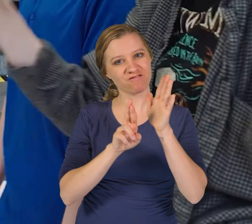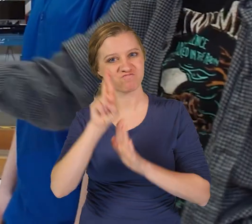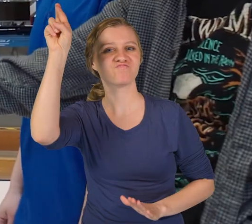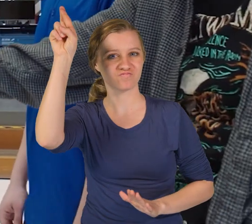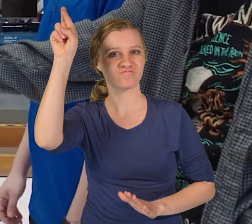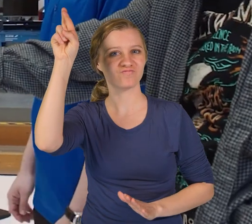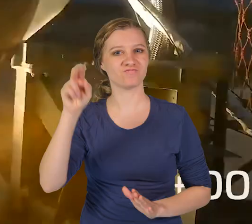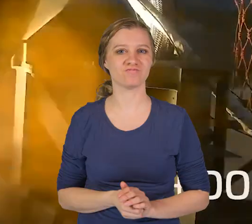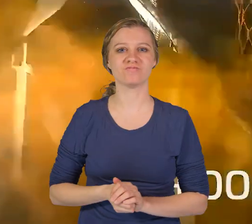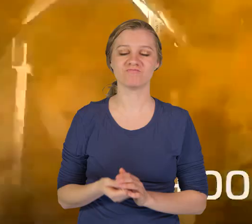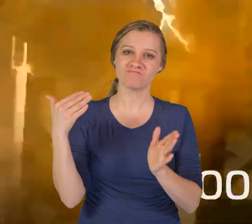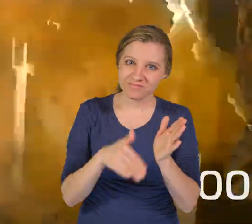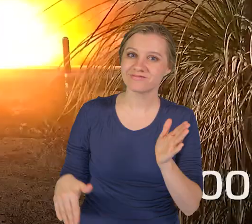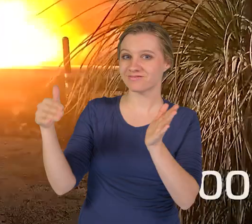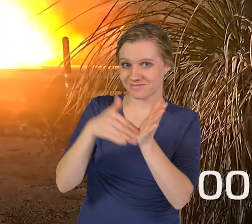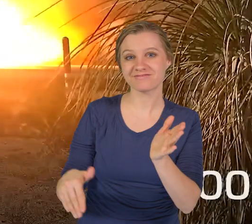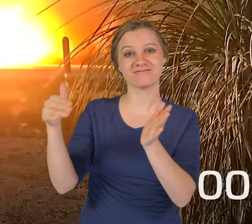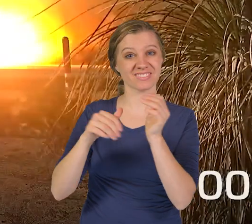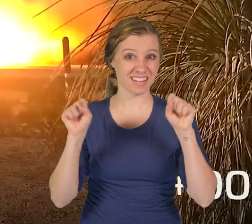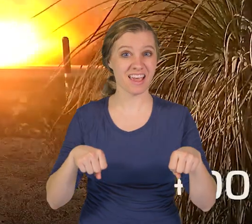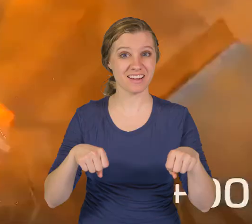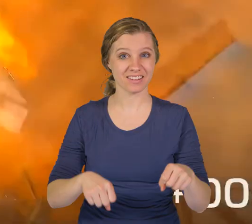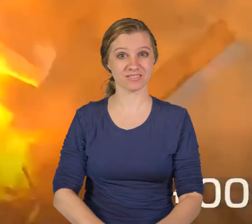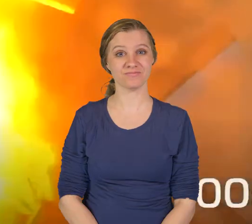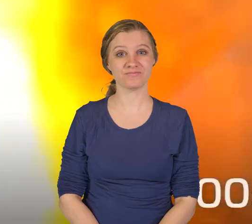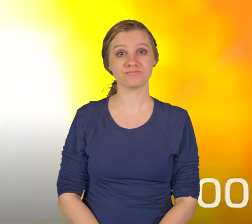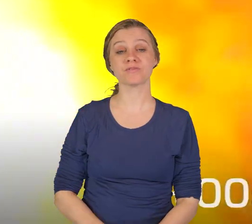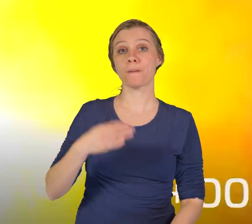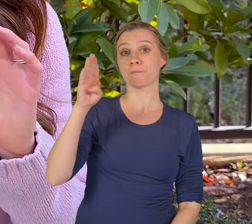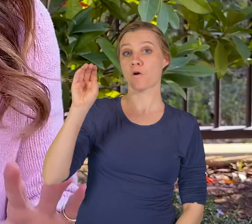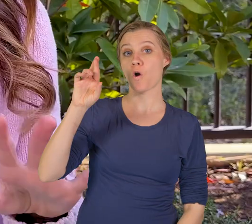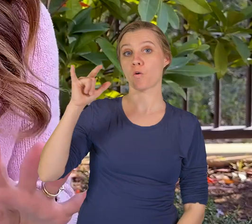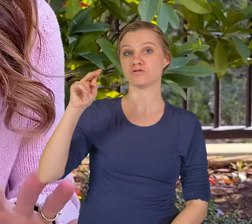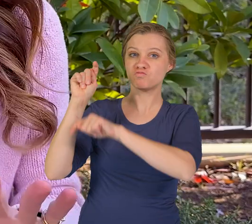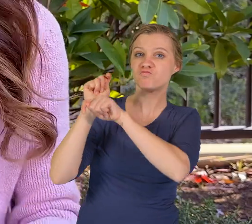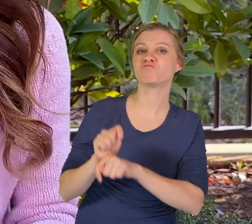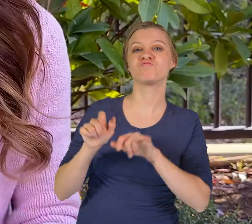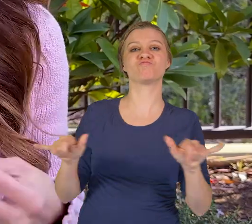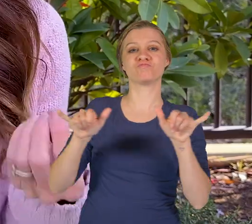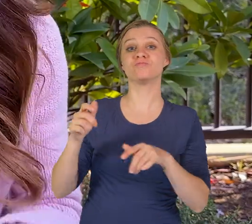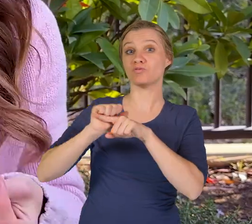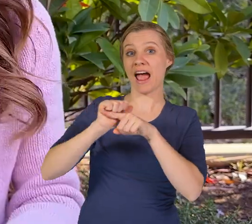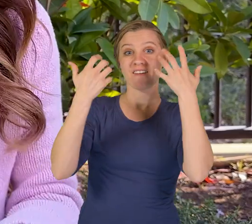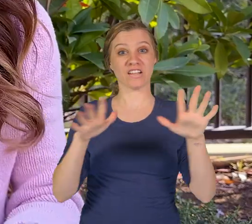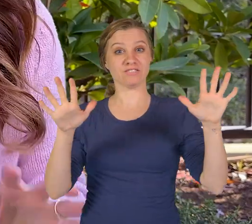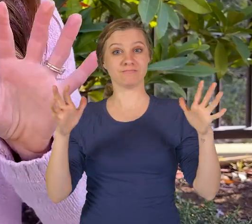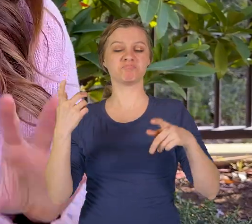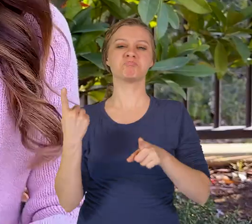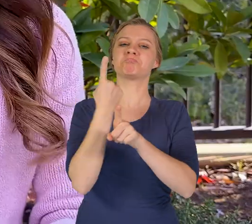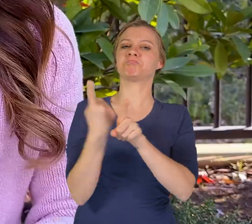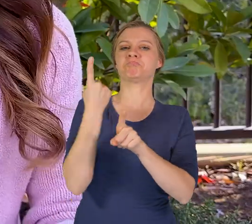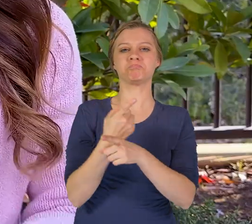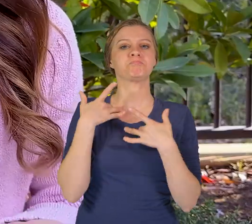okay, and then you launch it again and again and again. Per Blue Origin tradition, we ended our training with